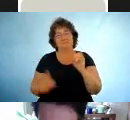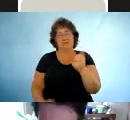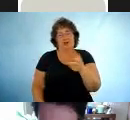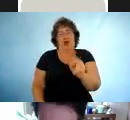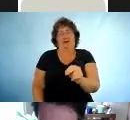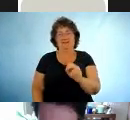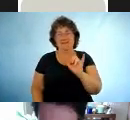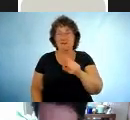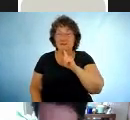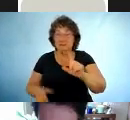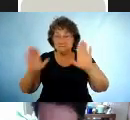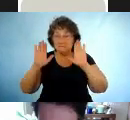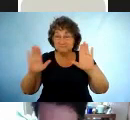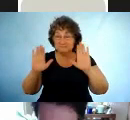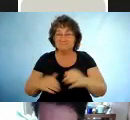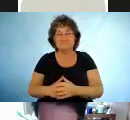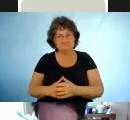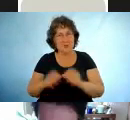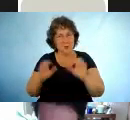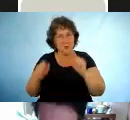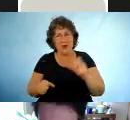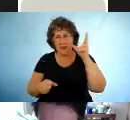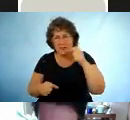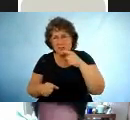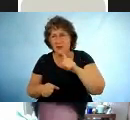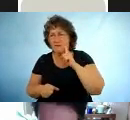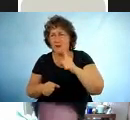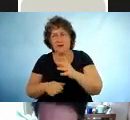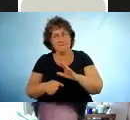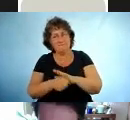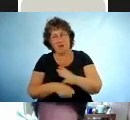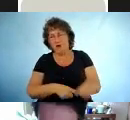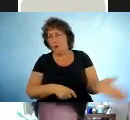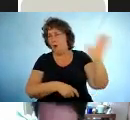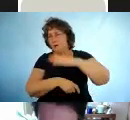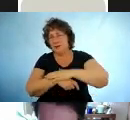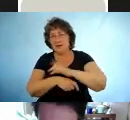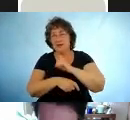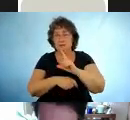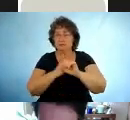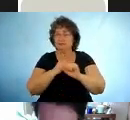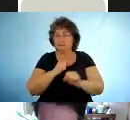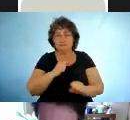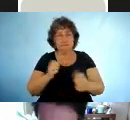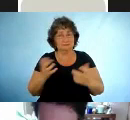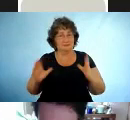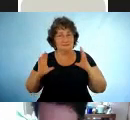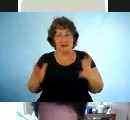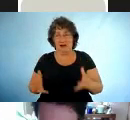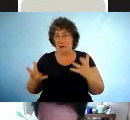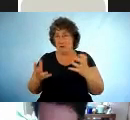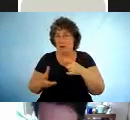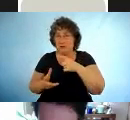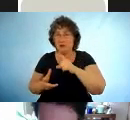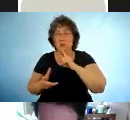agree. I think we could all listen to you for a whole day and really be able to just bring home so